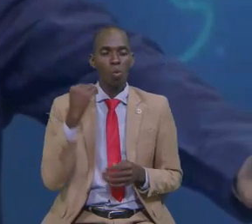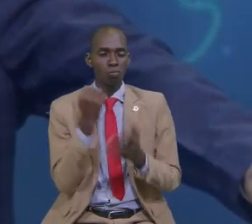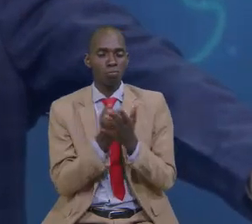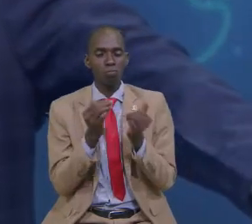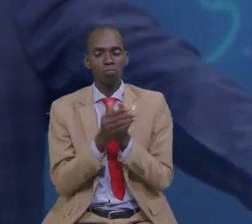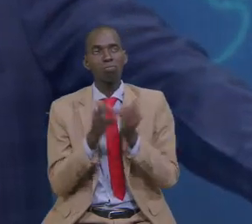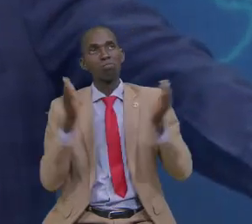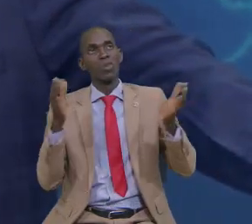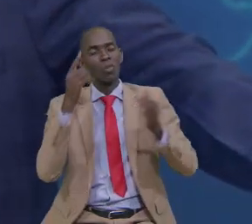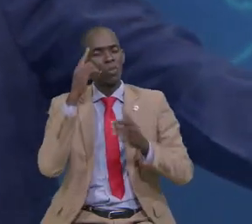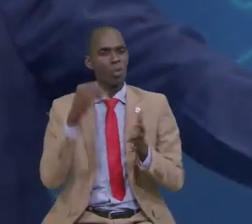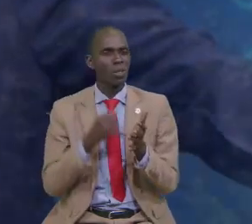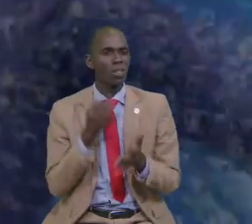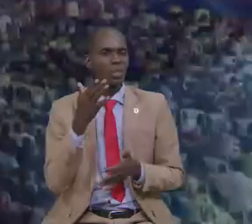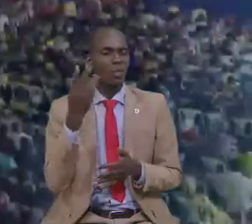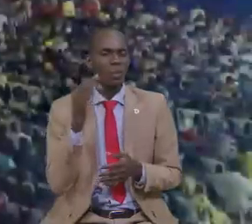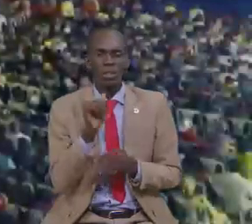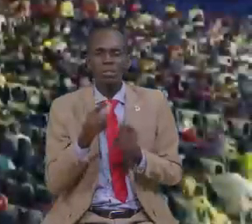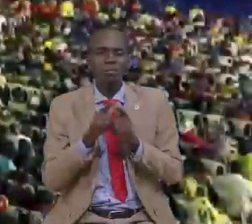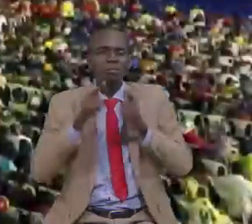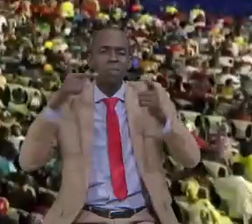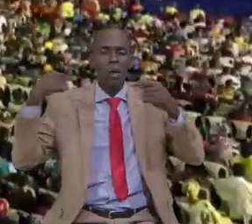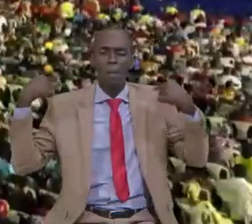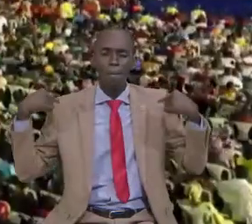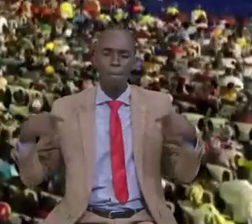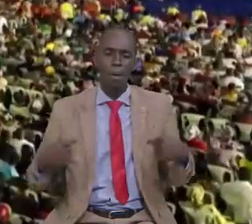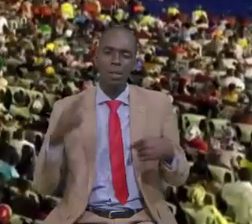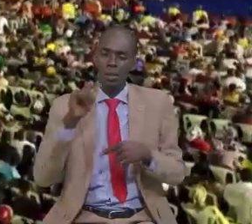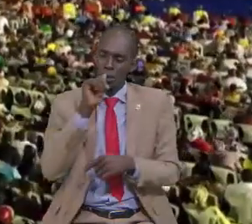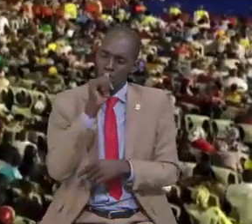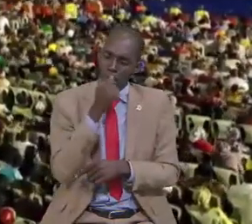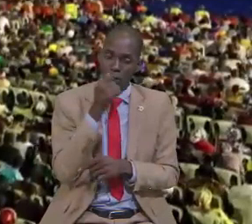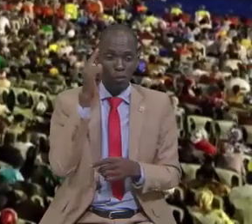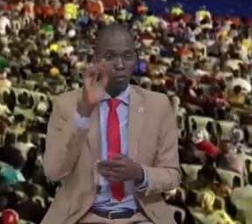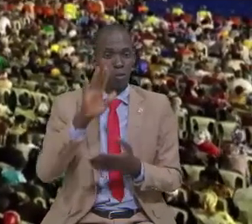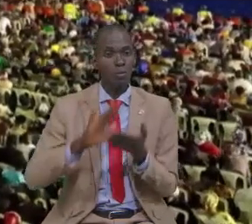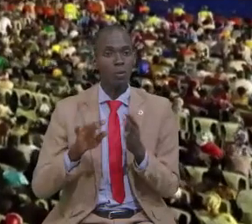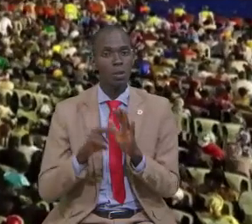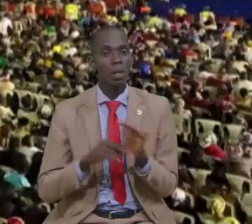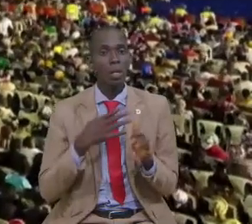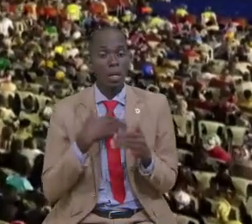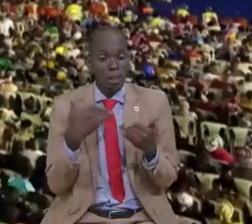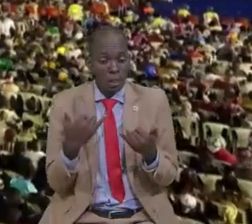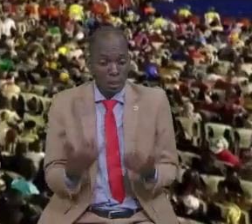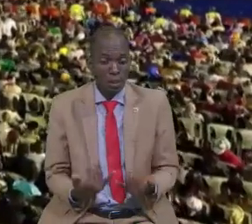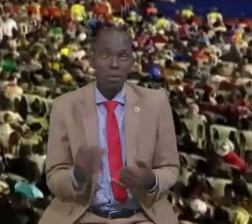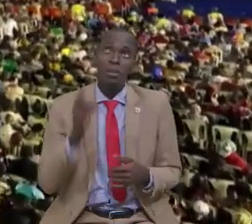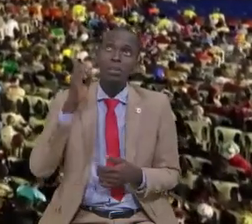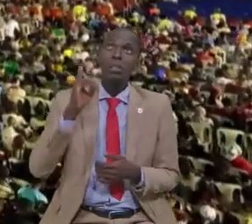there was a great pain for your forgiveness and now it's ready to give